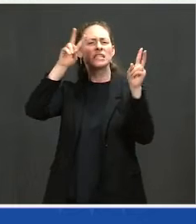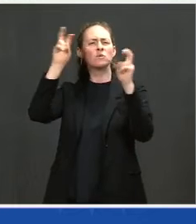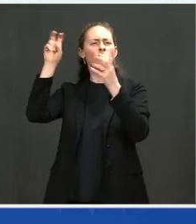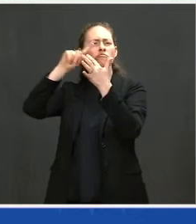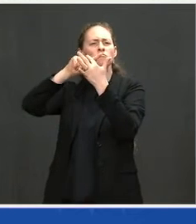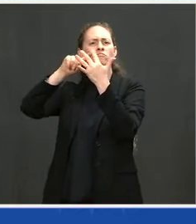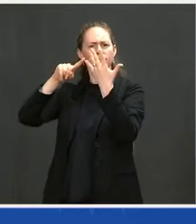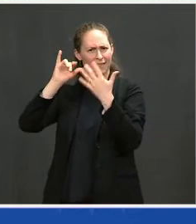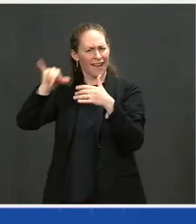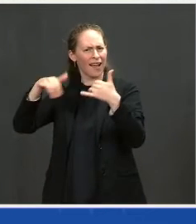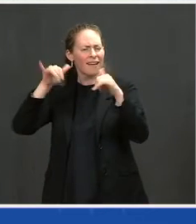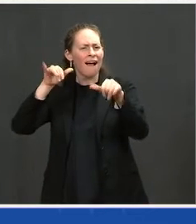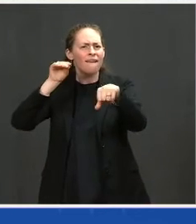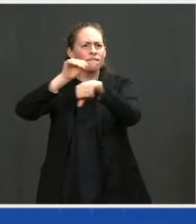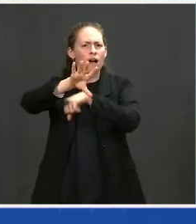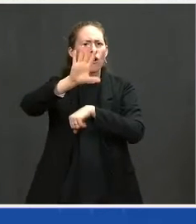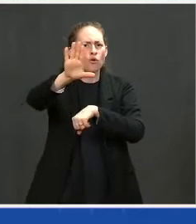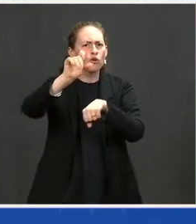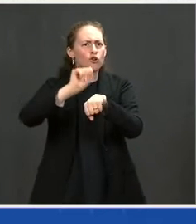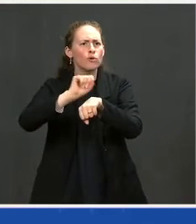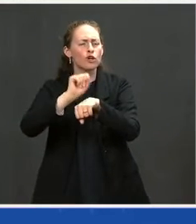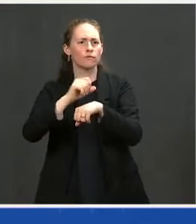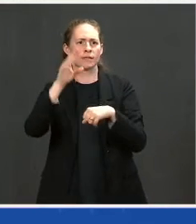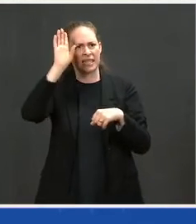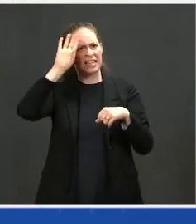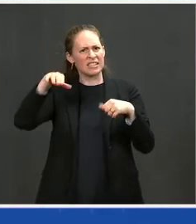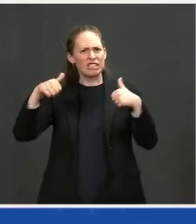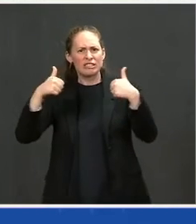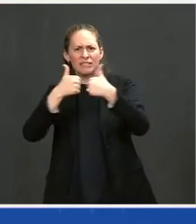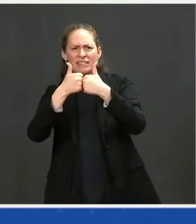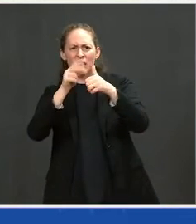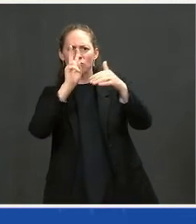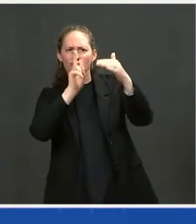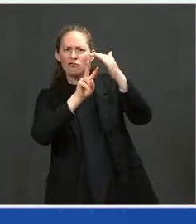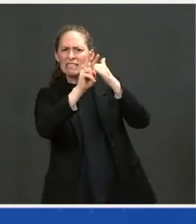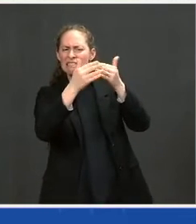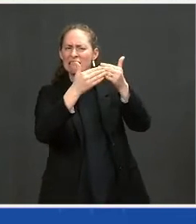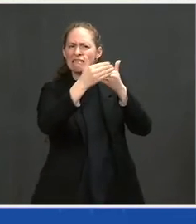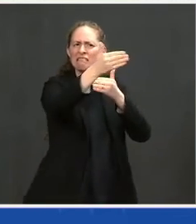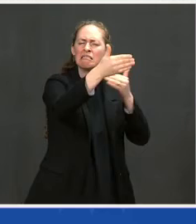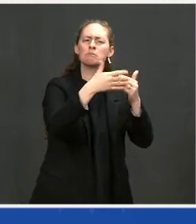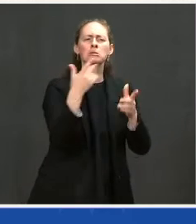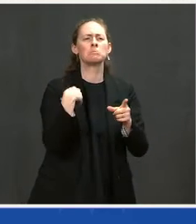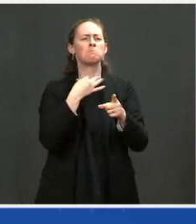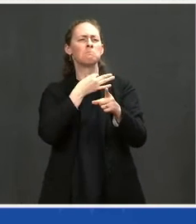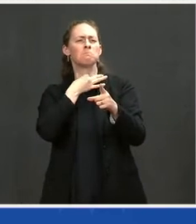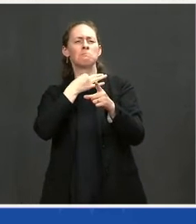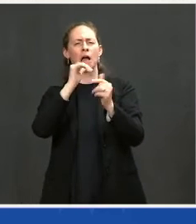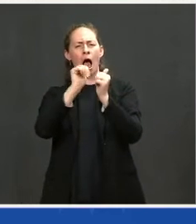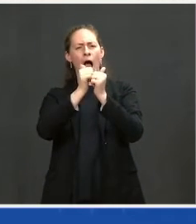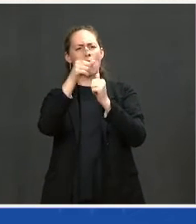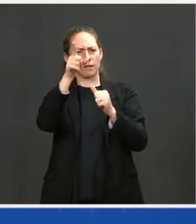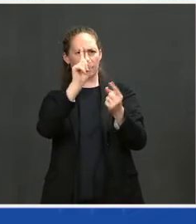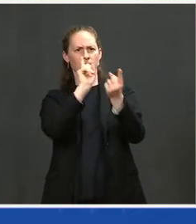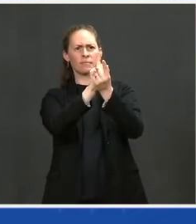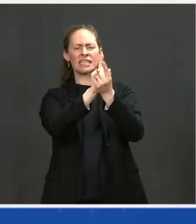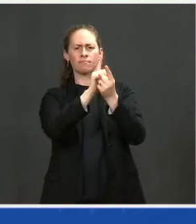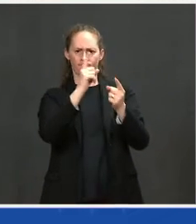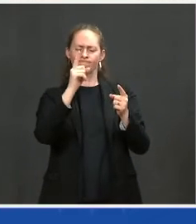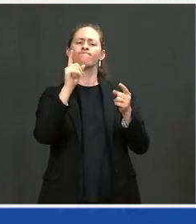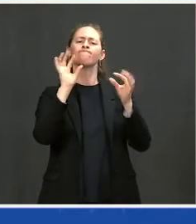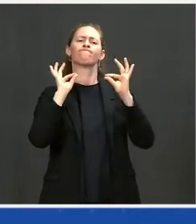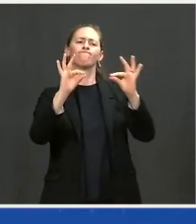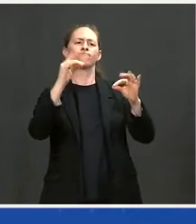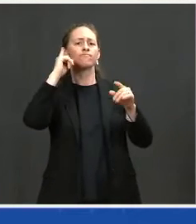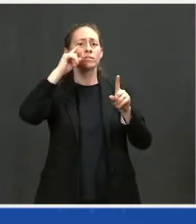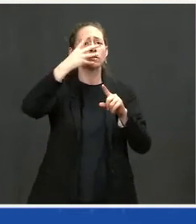defining challenges you face in the coming months is how to deliver on your promise to Americans on issues like immigration reform, gun control,